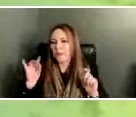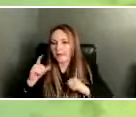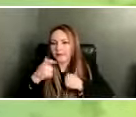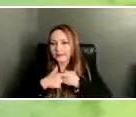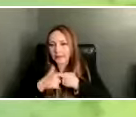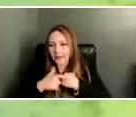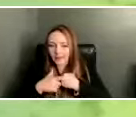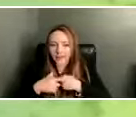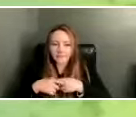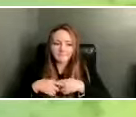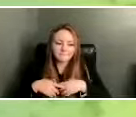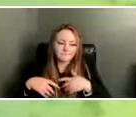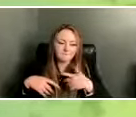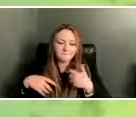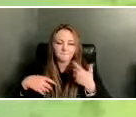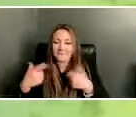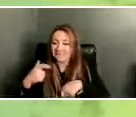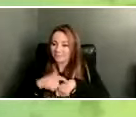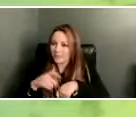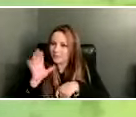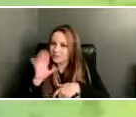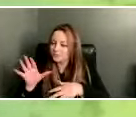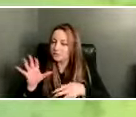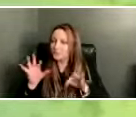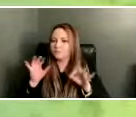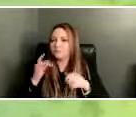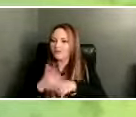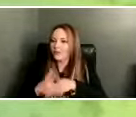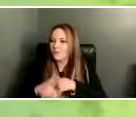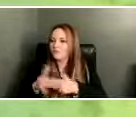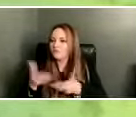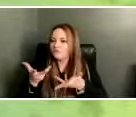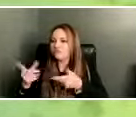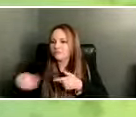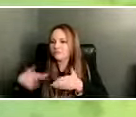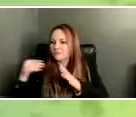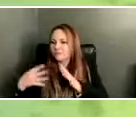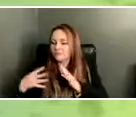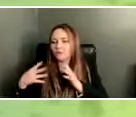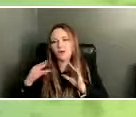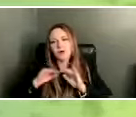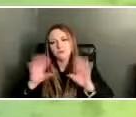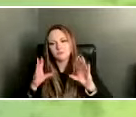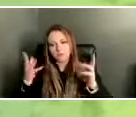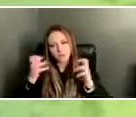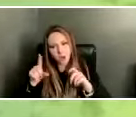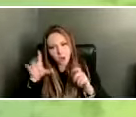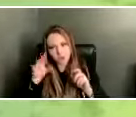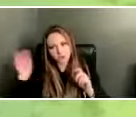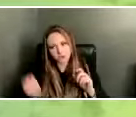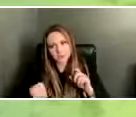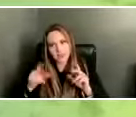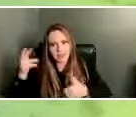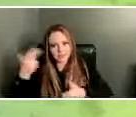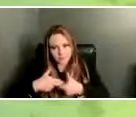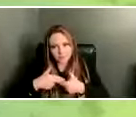times that are convenient to engage these learners. Of course, we want 100% participation